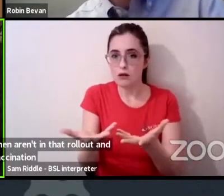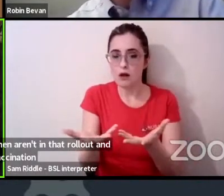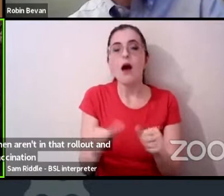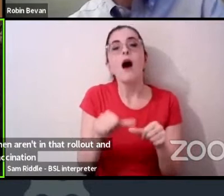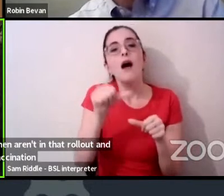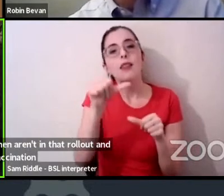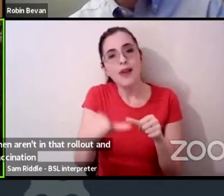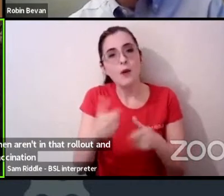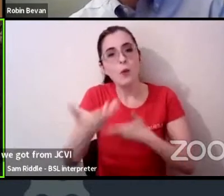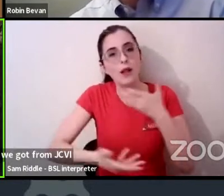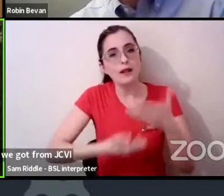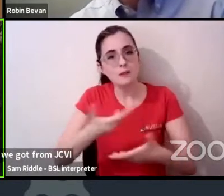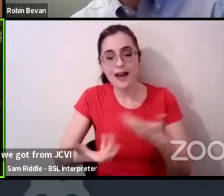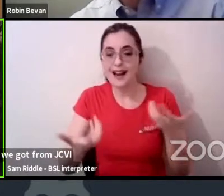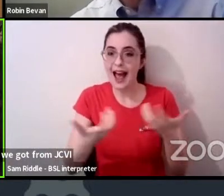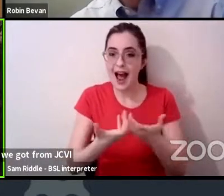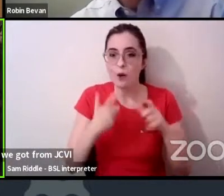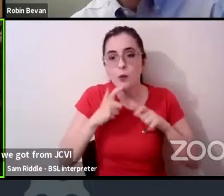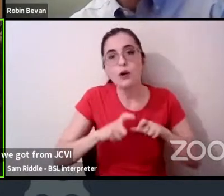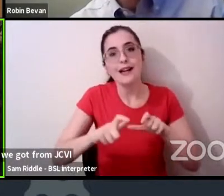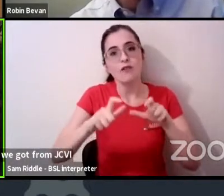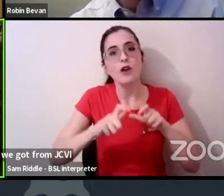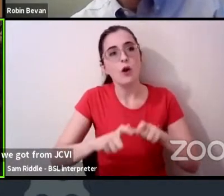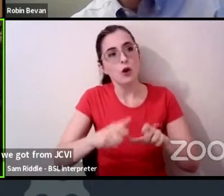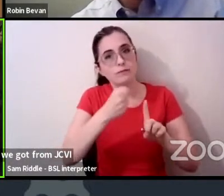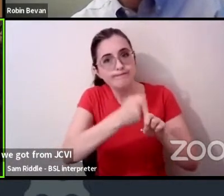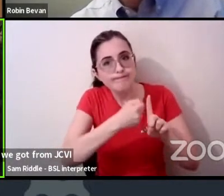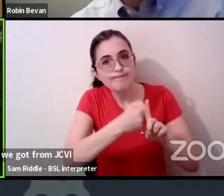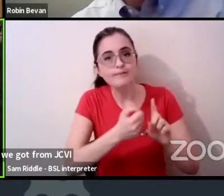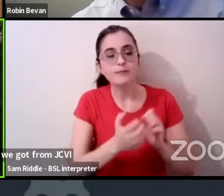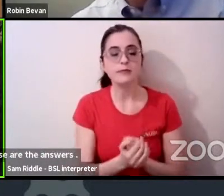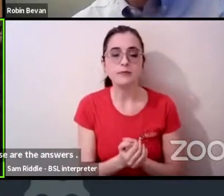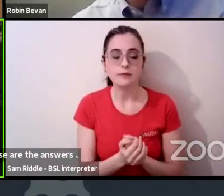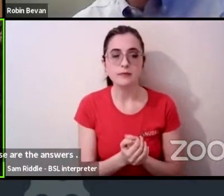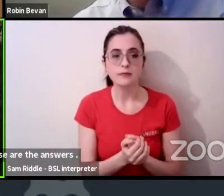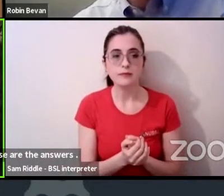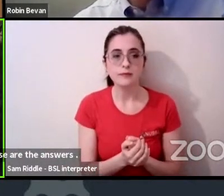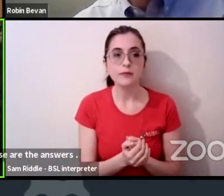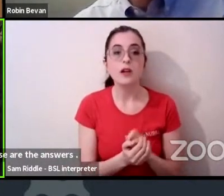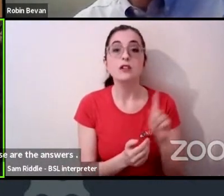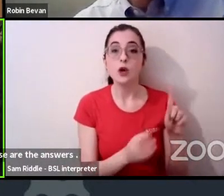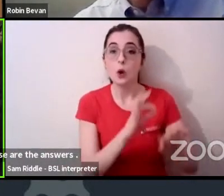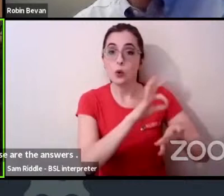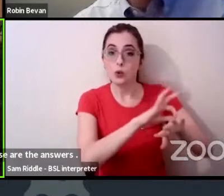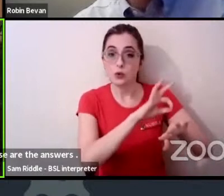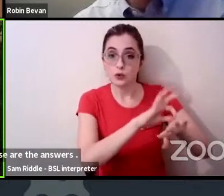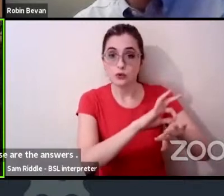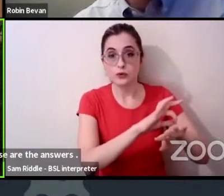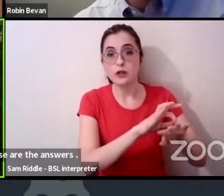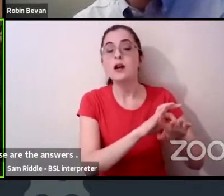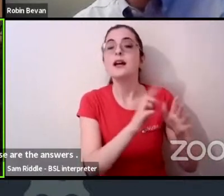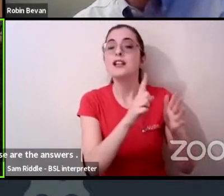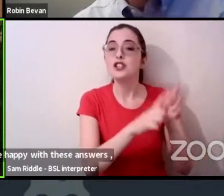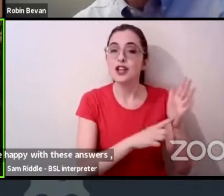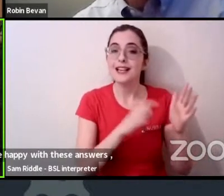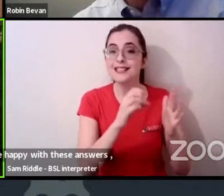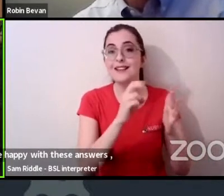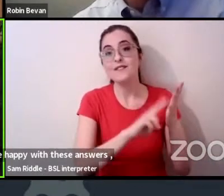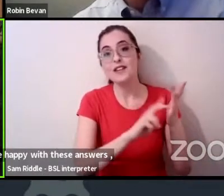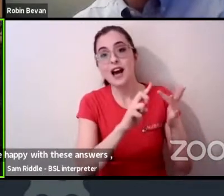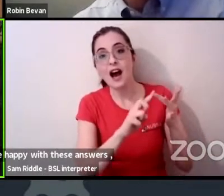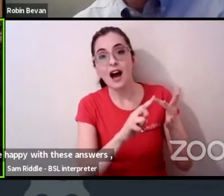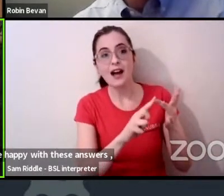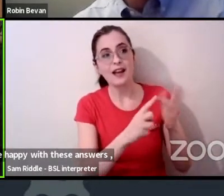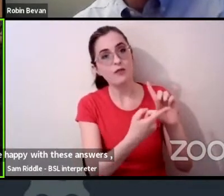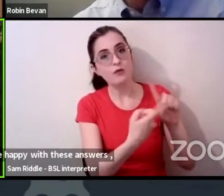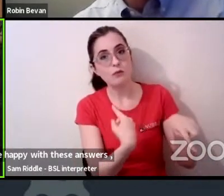of carrying on pushing it forward. So Adam Fine's answer, the answer from JCVI, was the thing I was